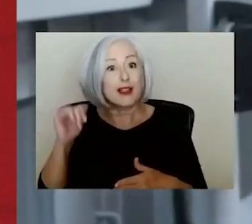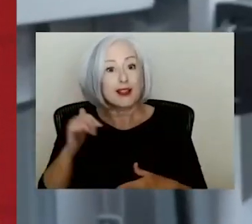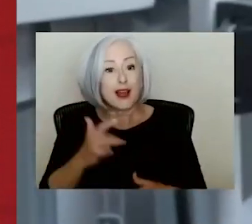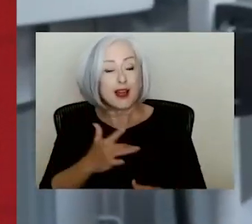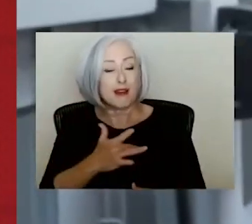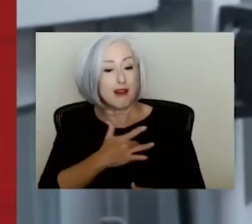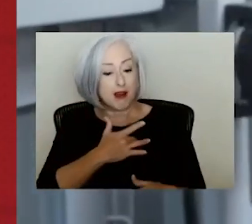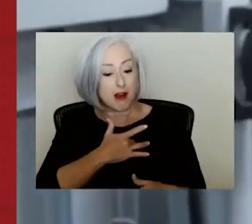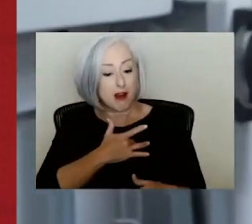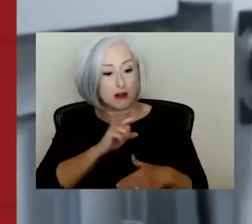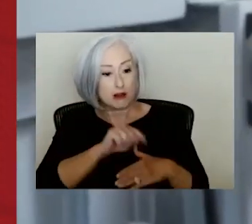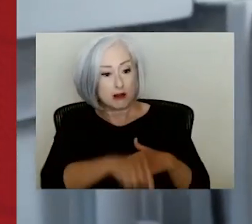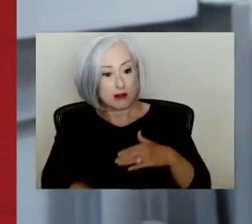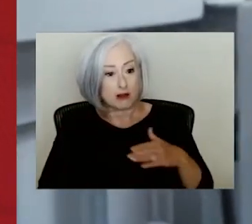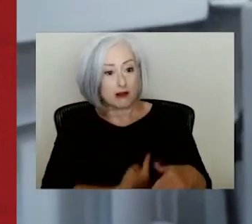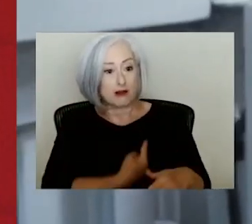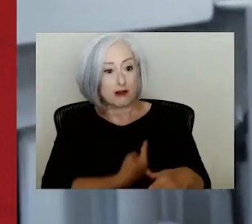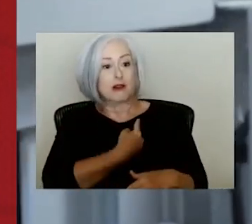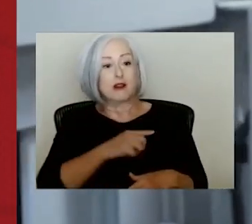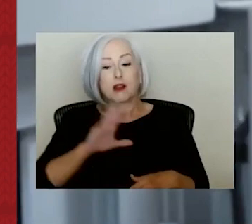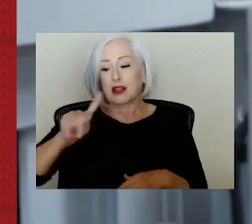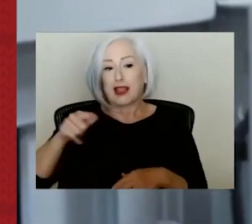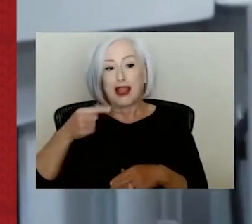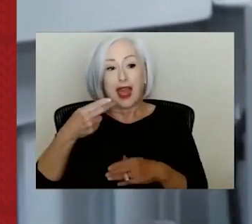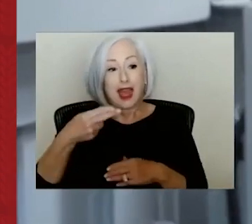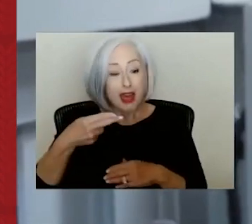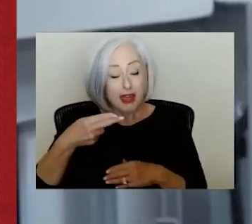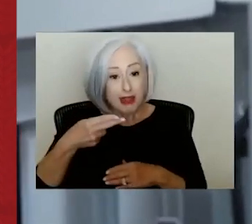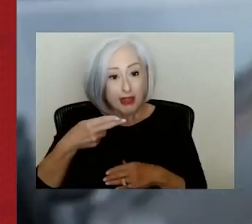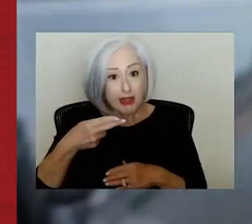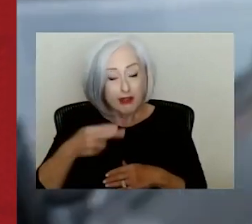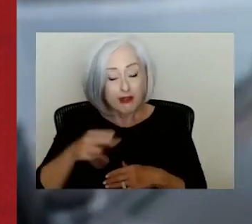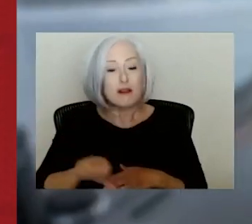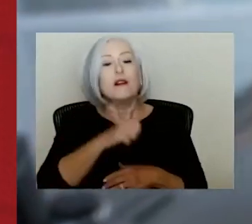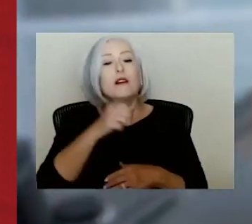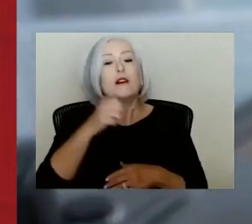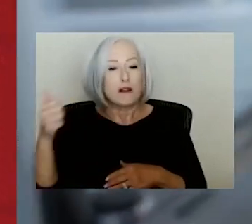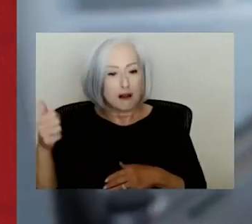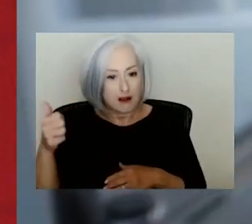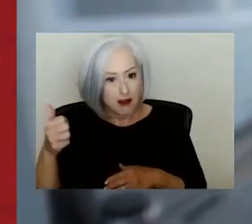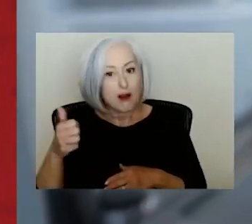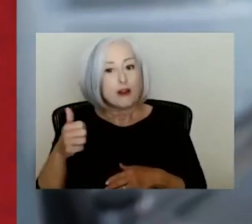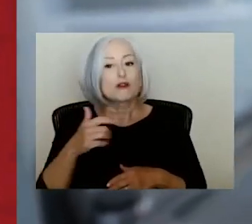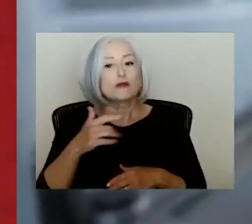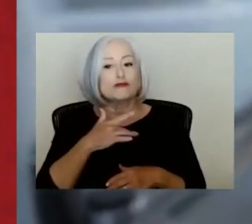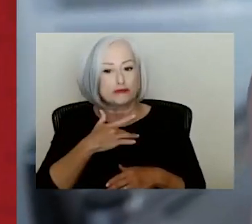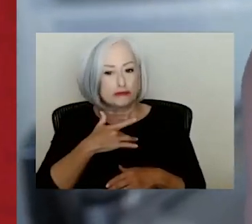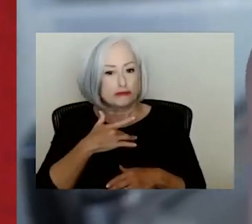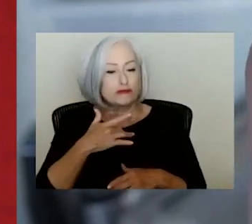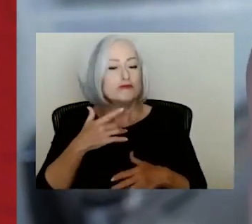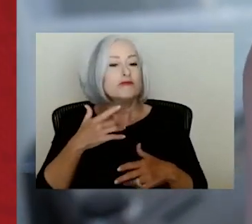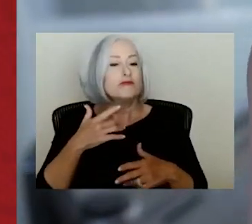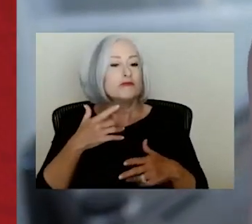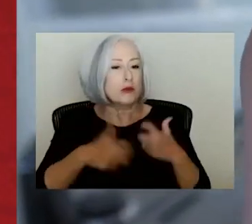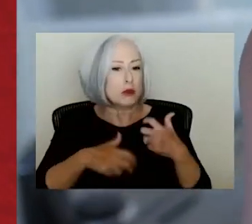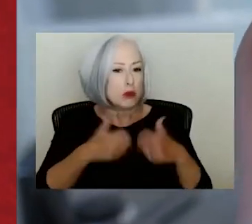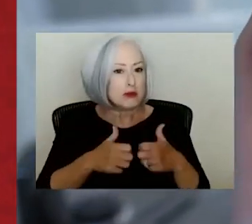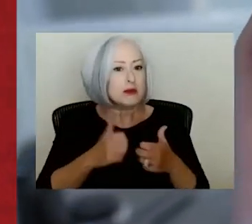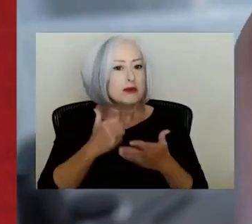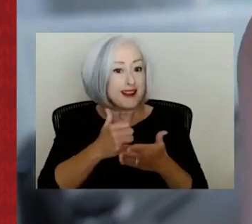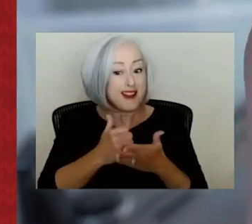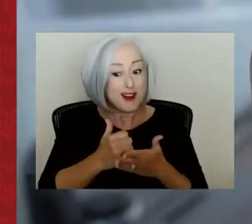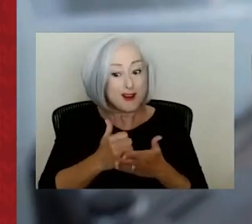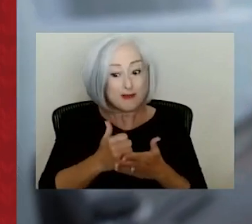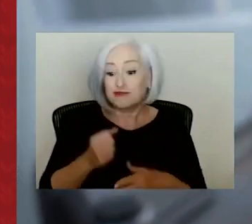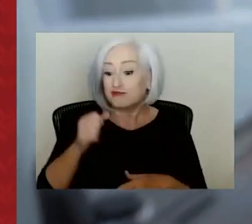and other vascular conditions. So it's a very widely used dye. Hospitals use this dye every hour, every day